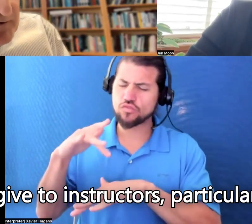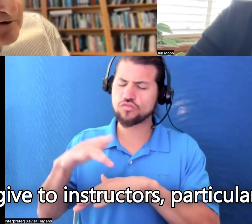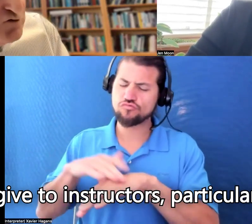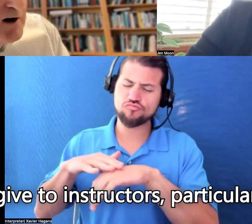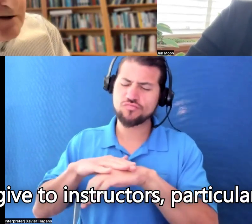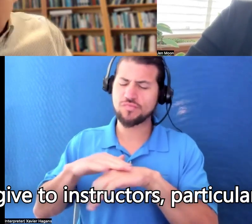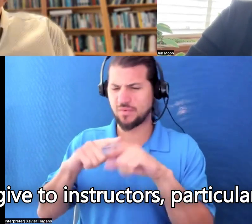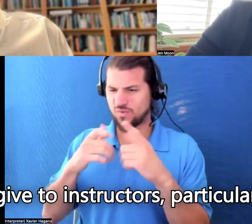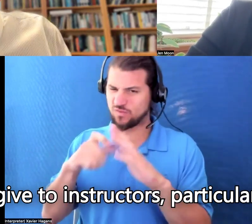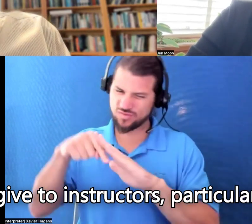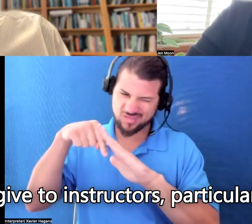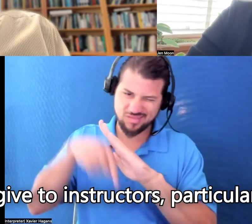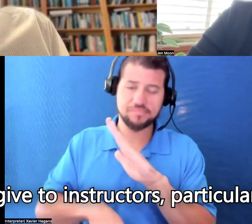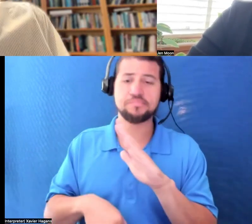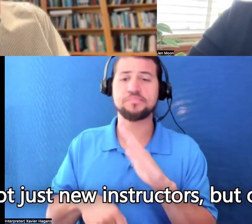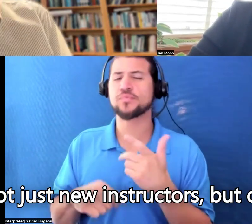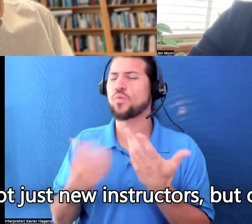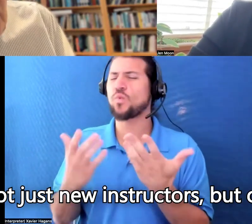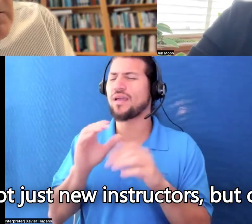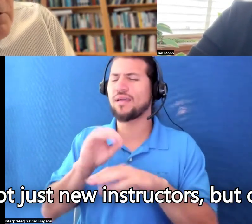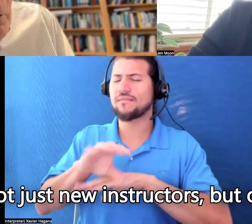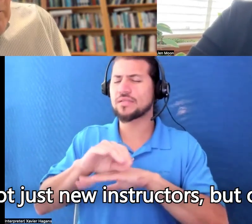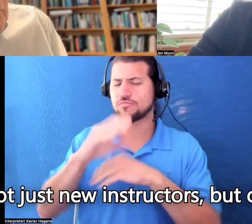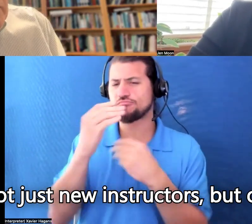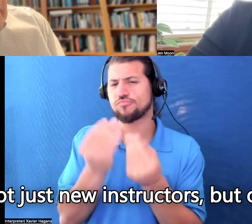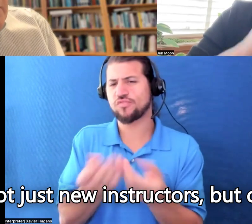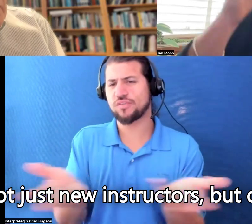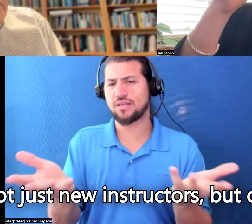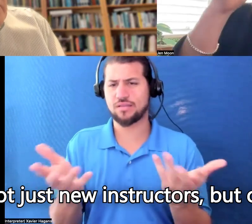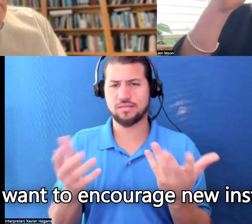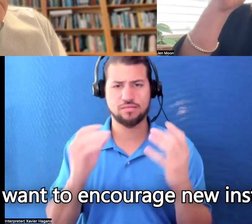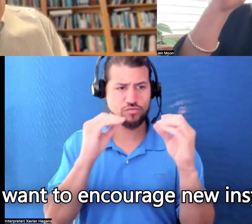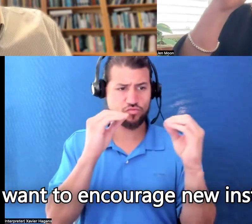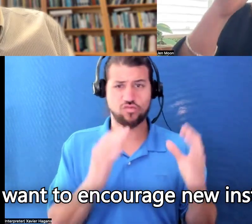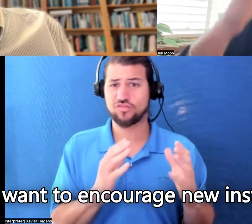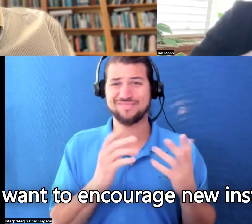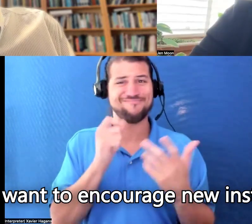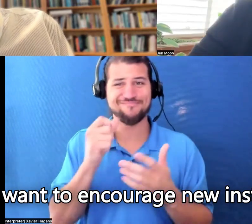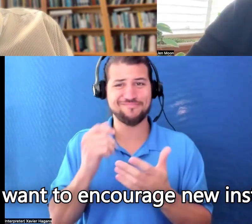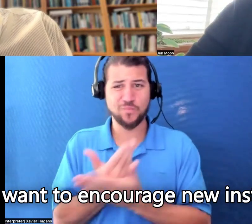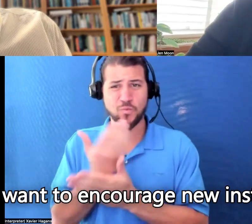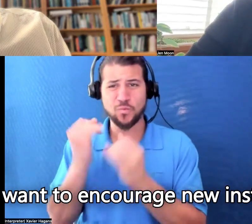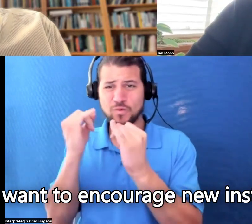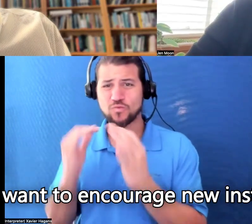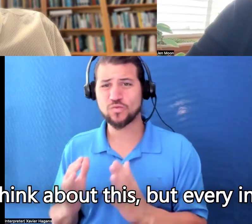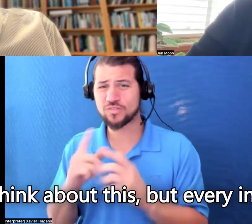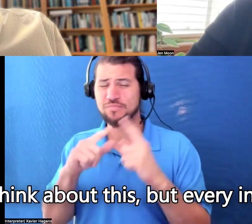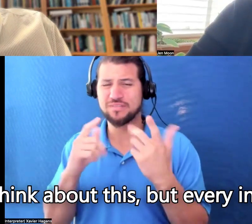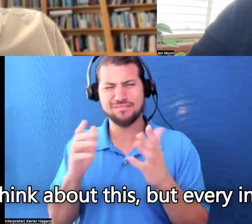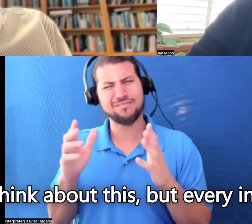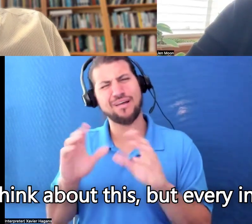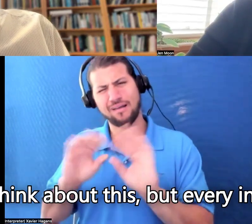you give for instructors, particularly, well, not just new instructors, but obviously we want to encourage new instructors to think about this, but